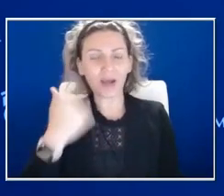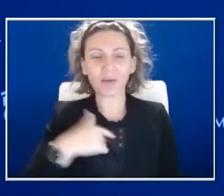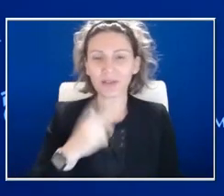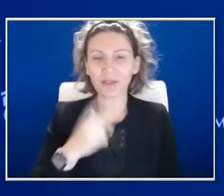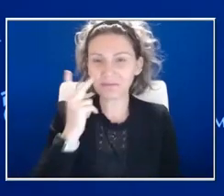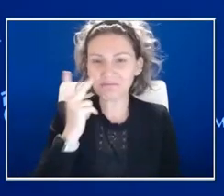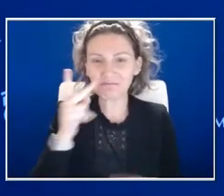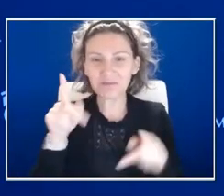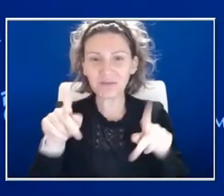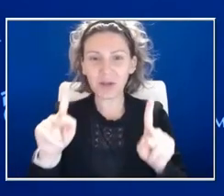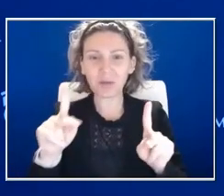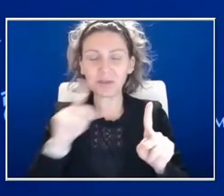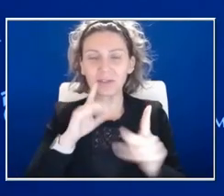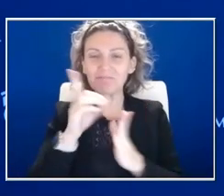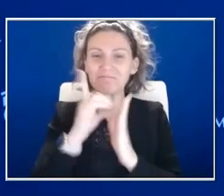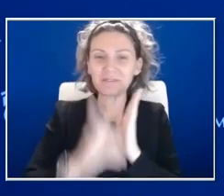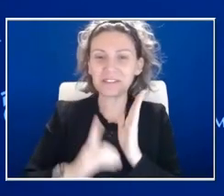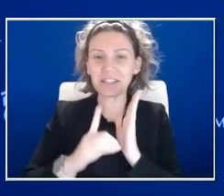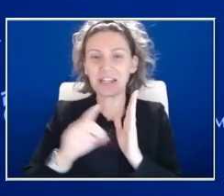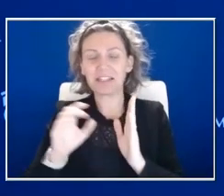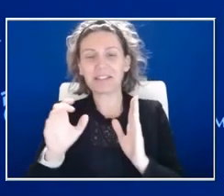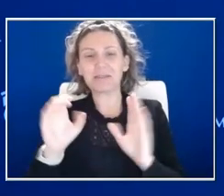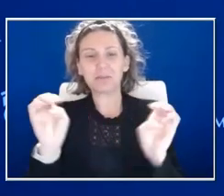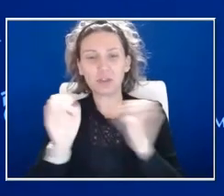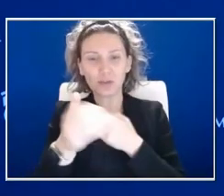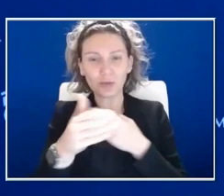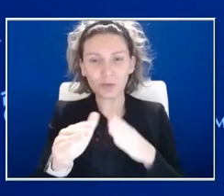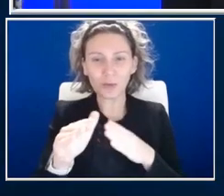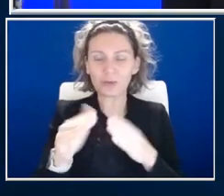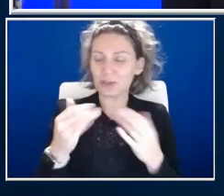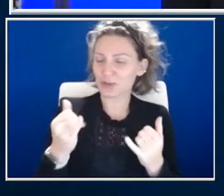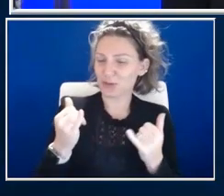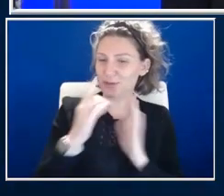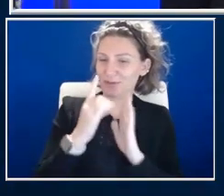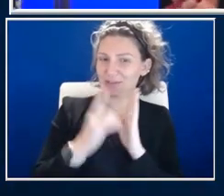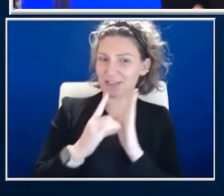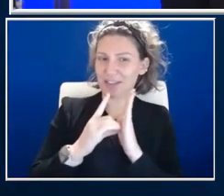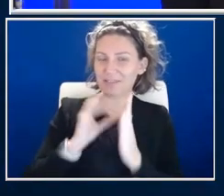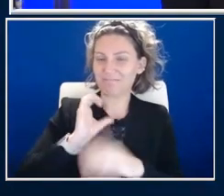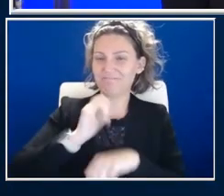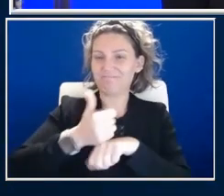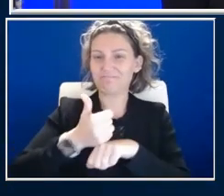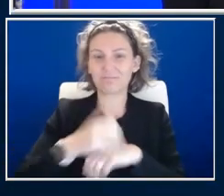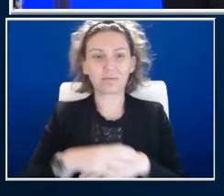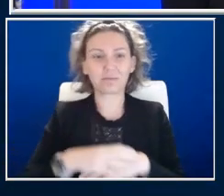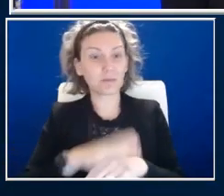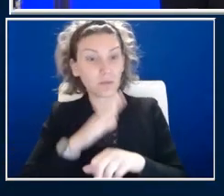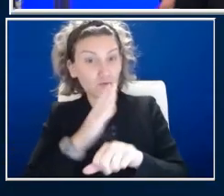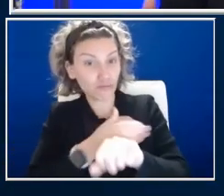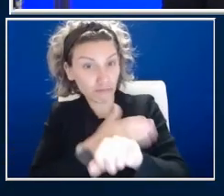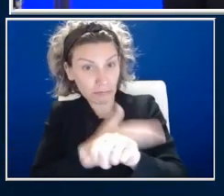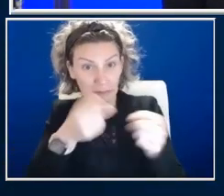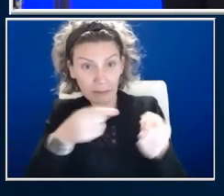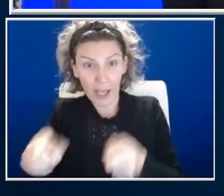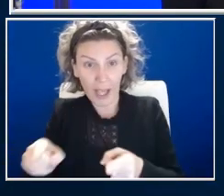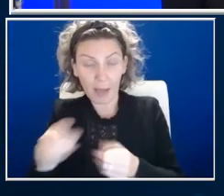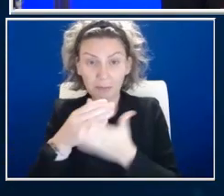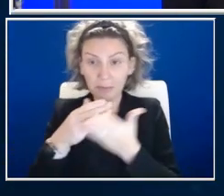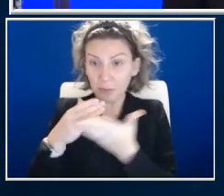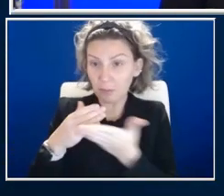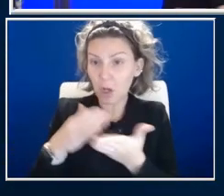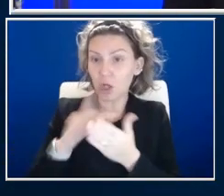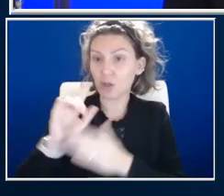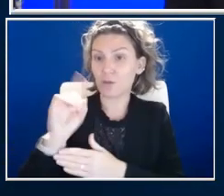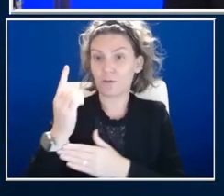the ED and put more kind of current design philosophies in place. So renovations, as you mentioned, they're happening in phases. The first phase is now complete. So